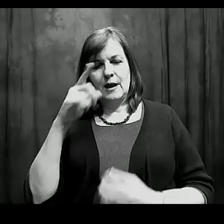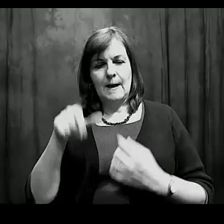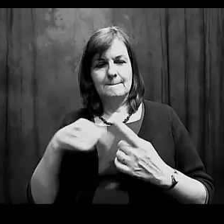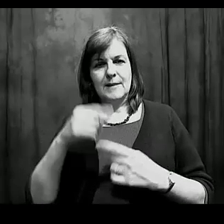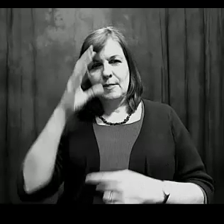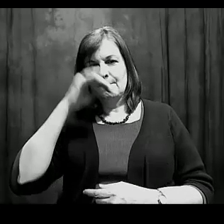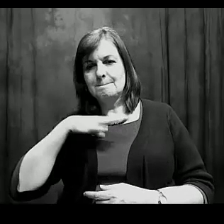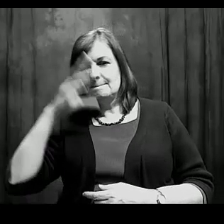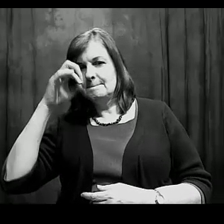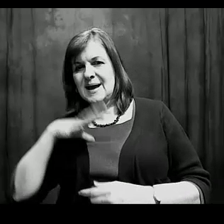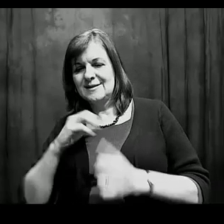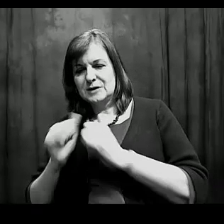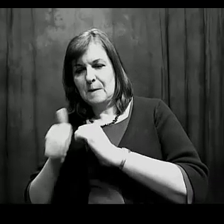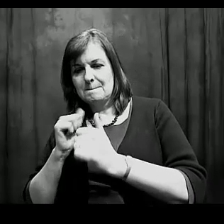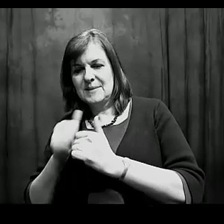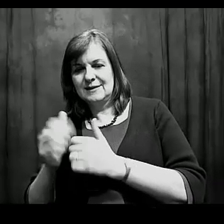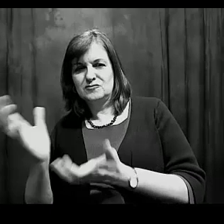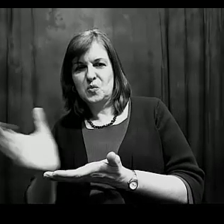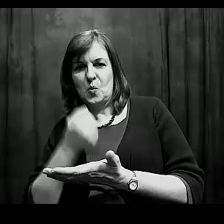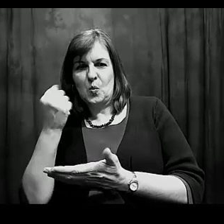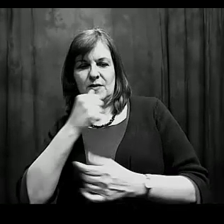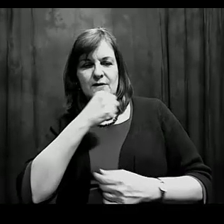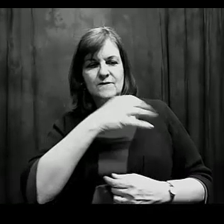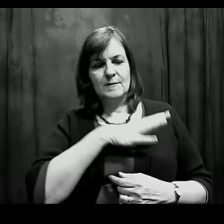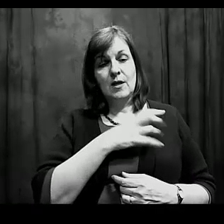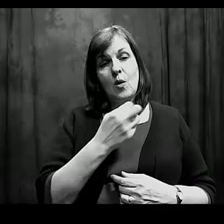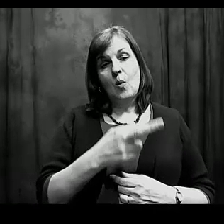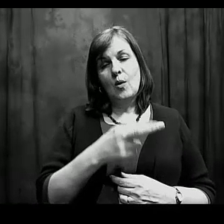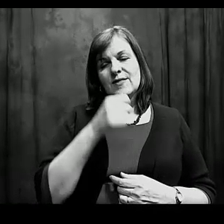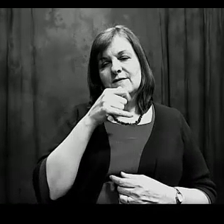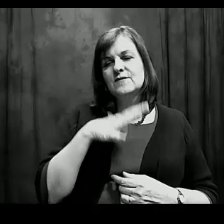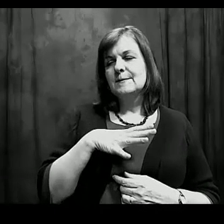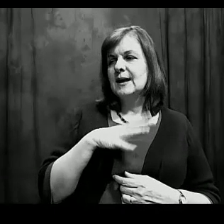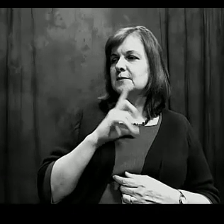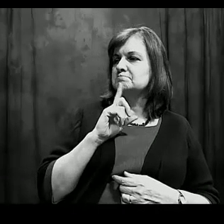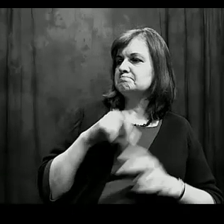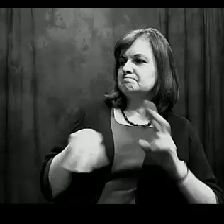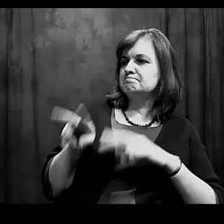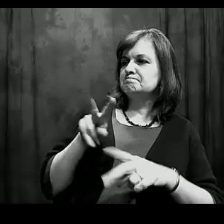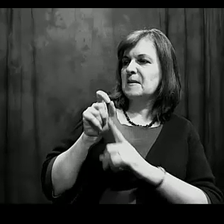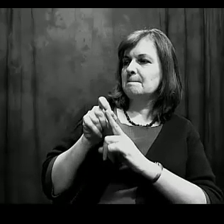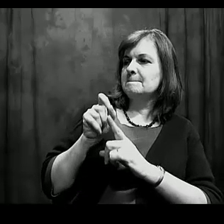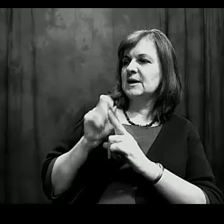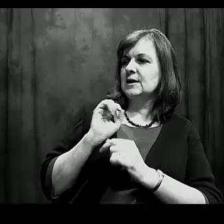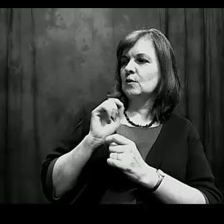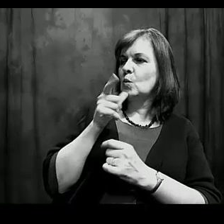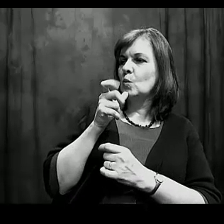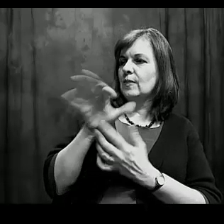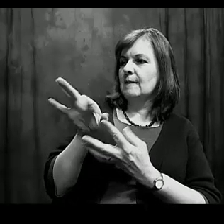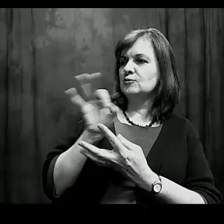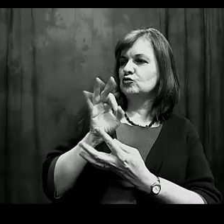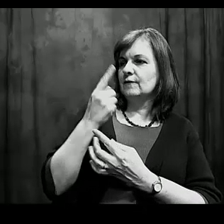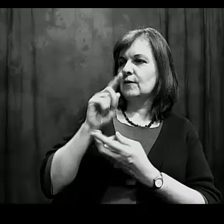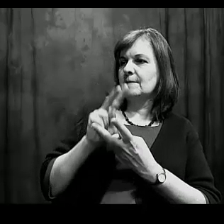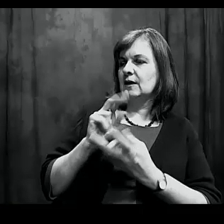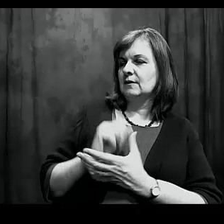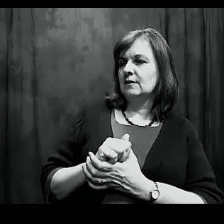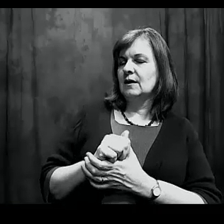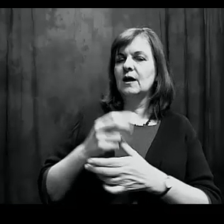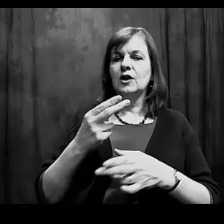males competing for females or females being picky about the males that they